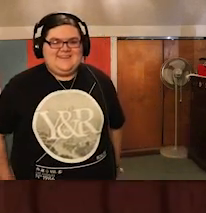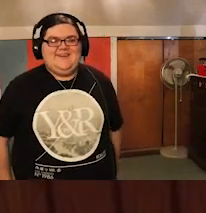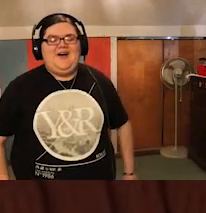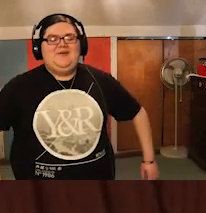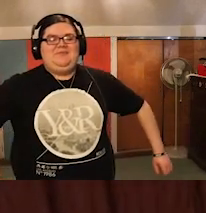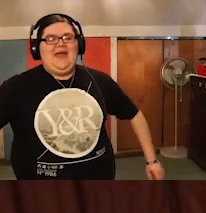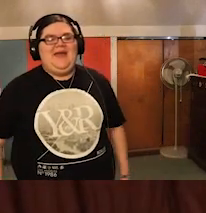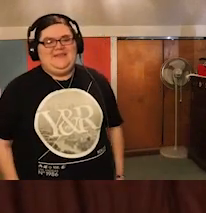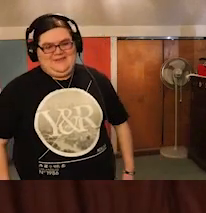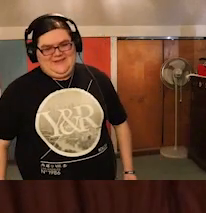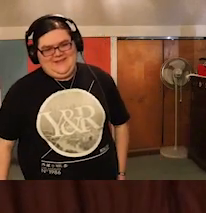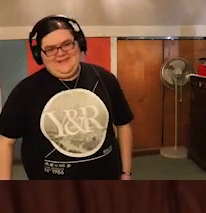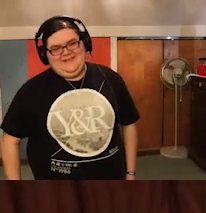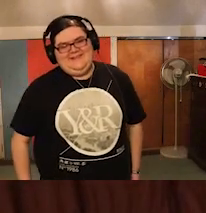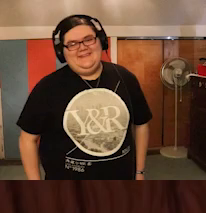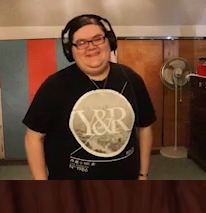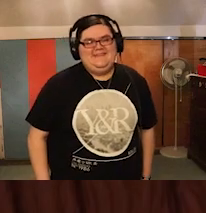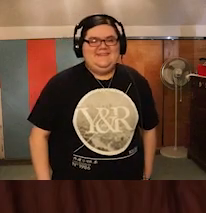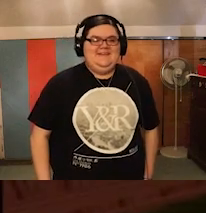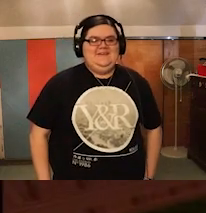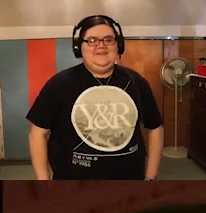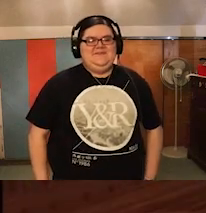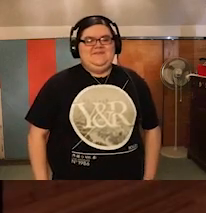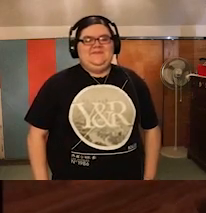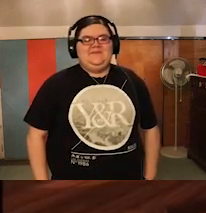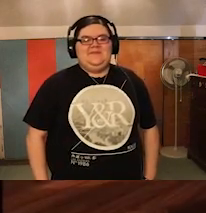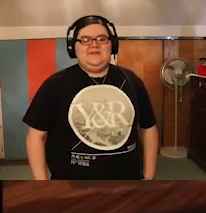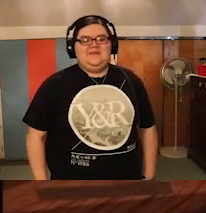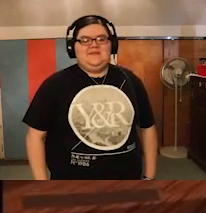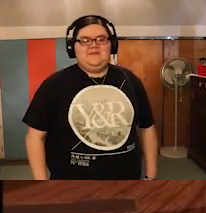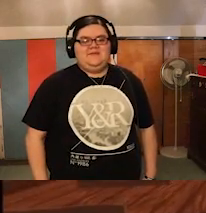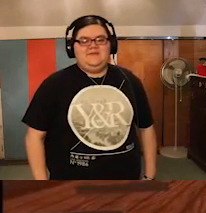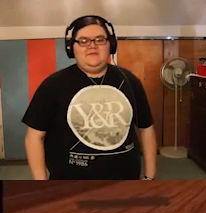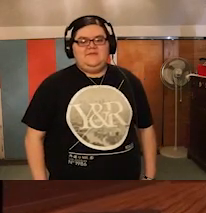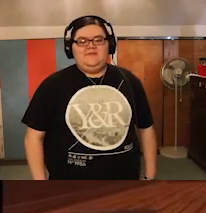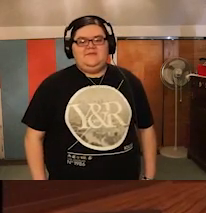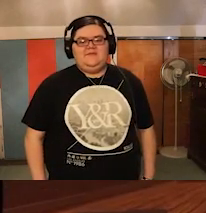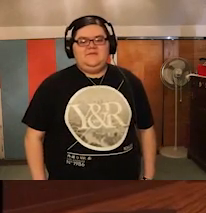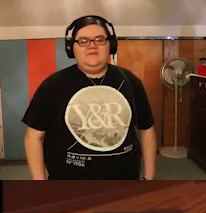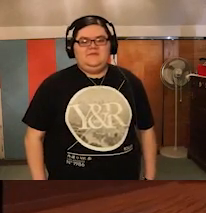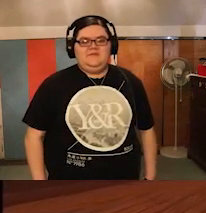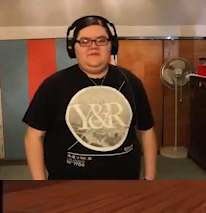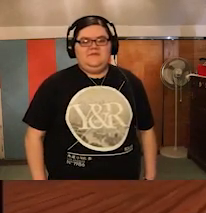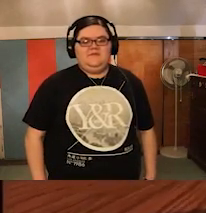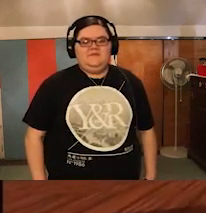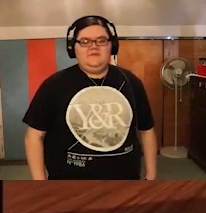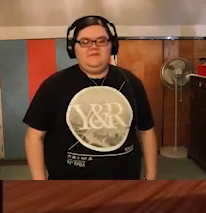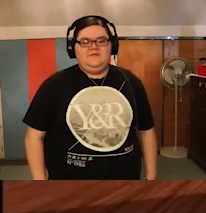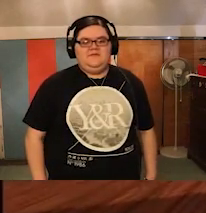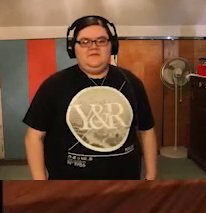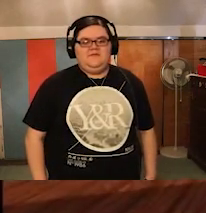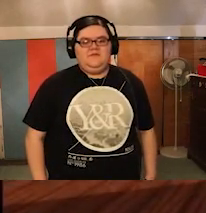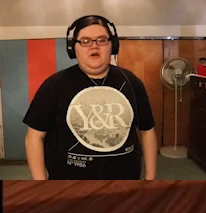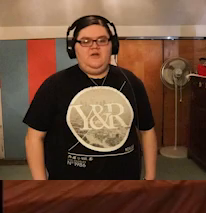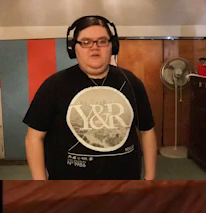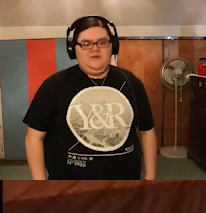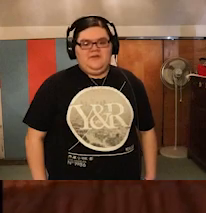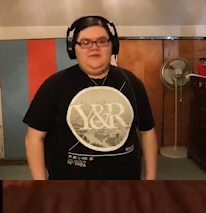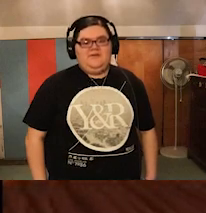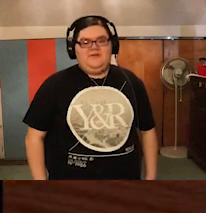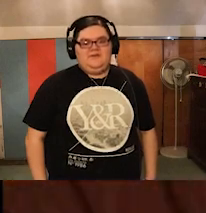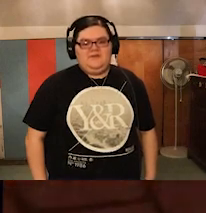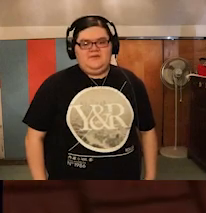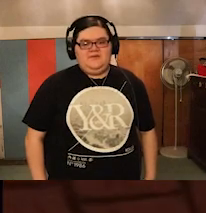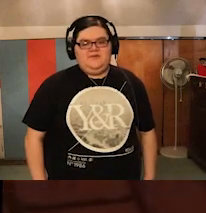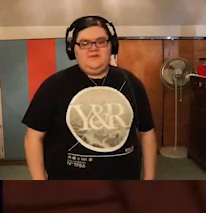Come on, Bez. Toby just... That was tackle. Yeah, but watch me fuck it up still. Oh god. No.